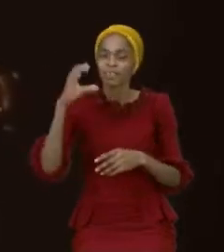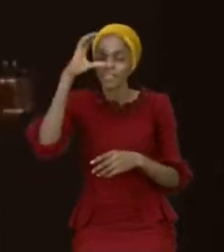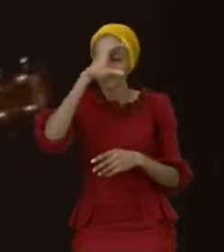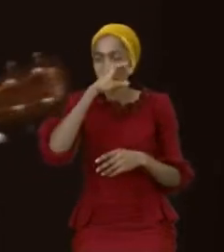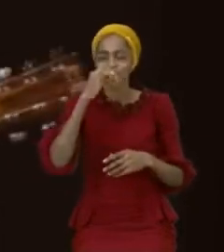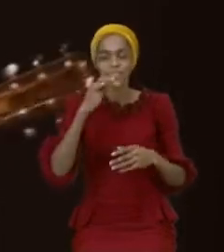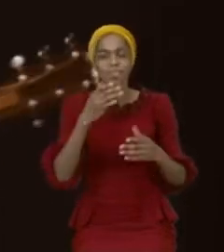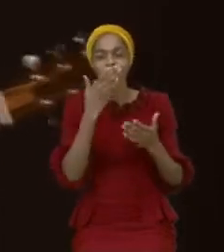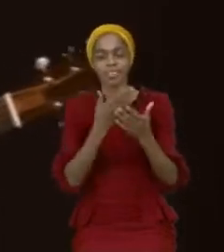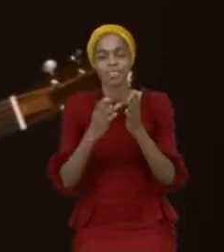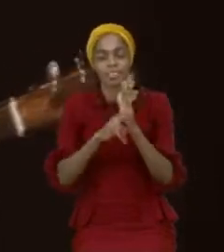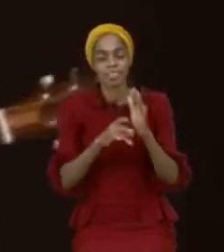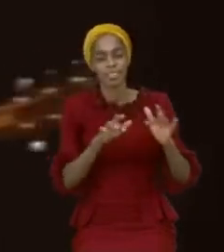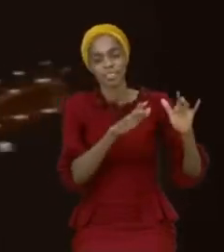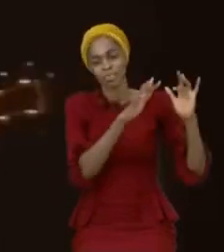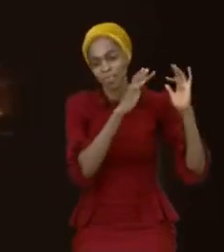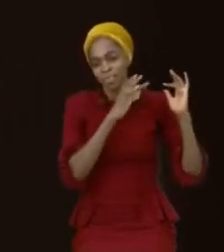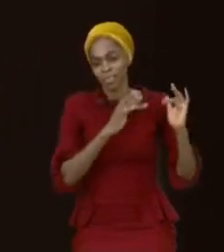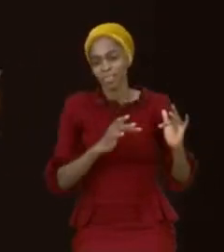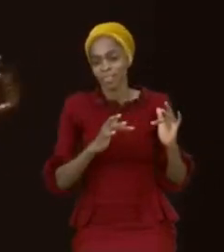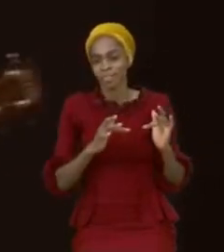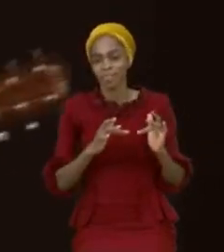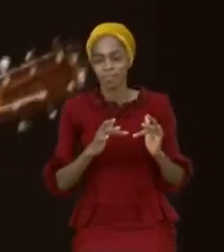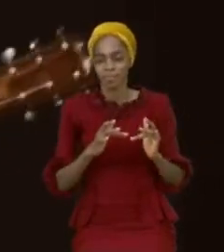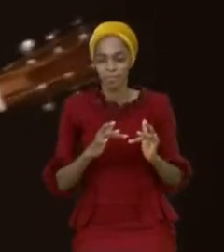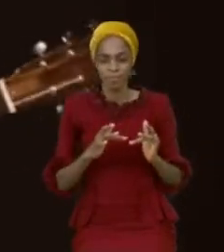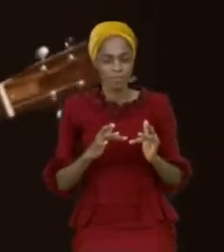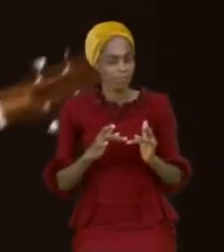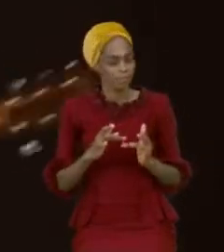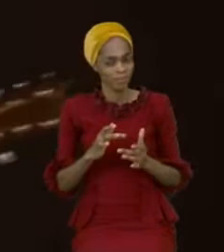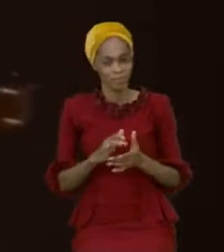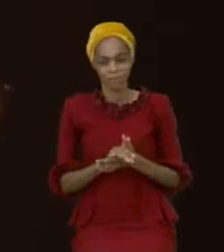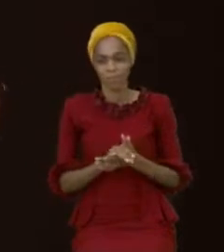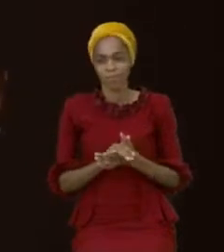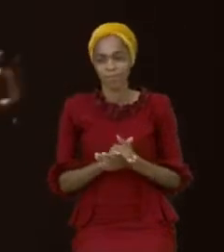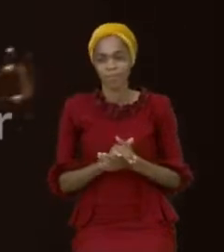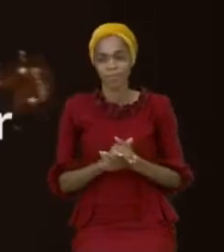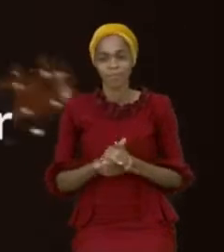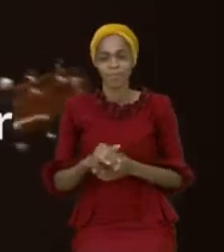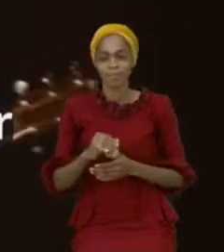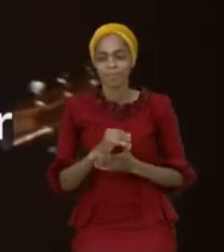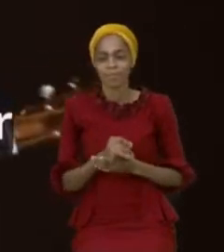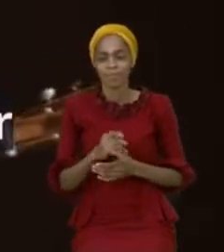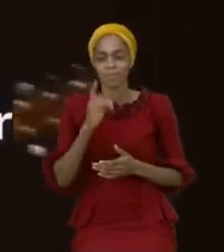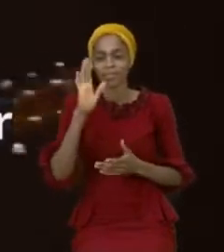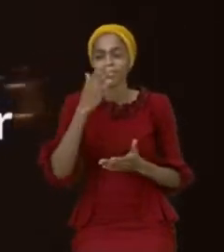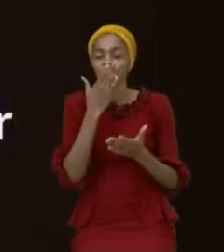mercy. Come on. Your goodness.